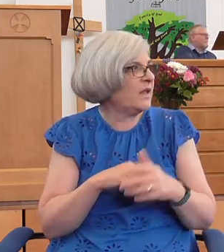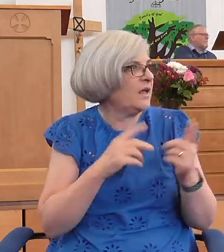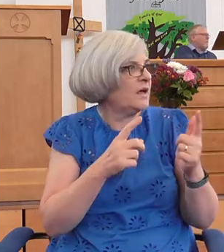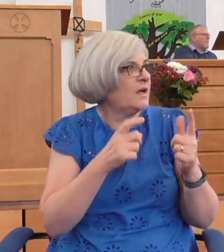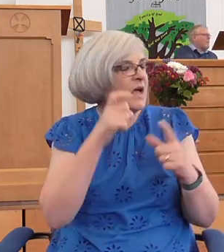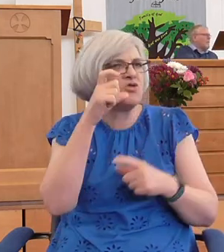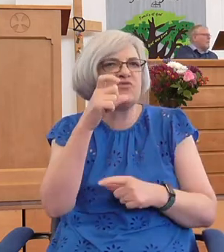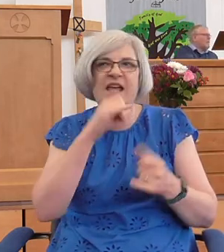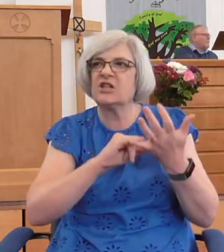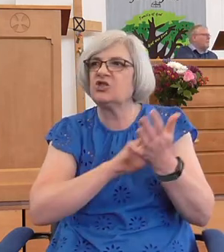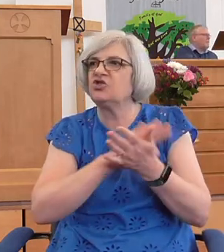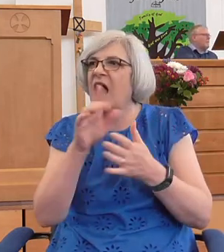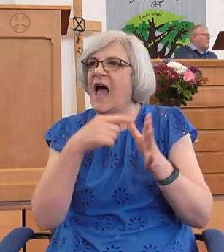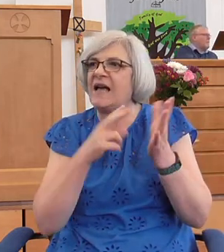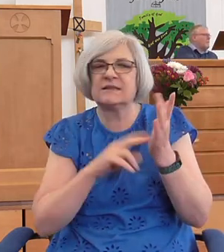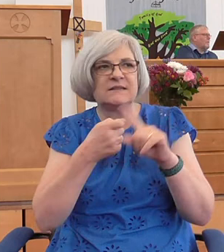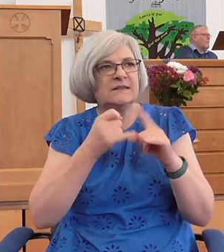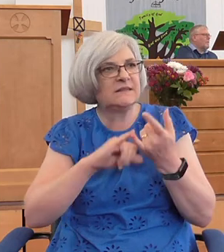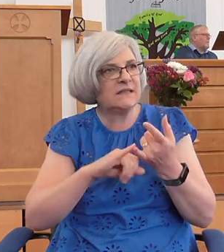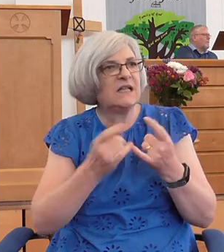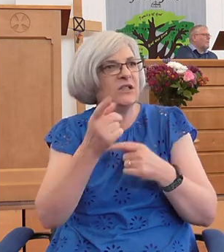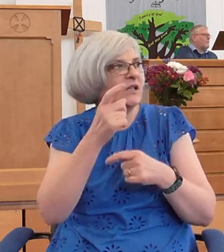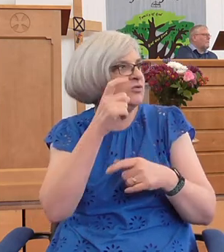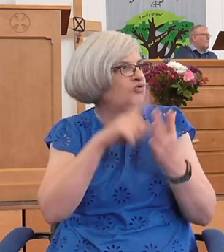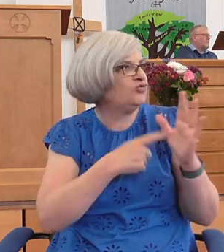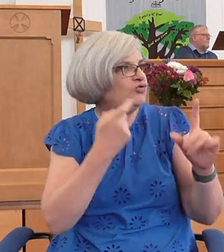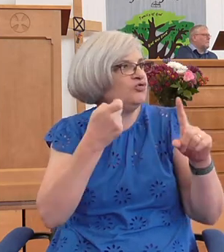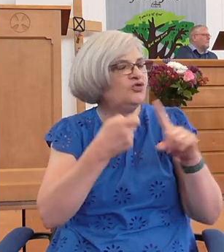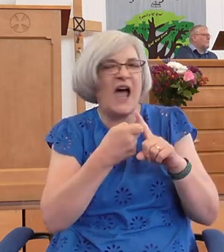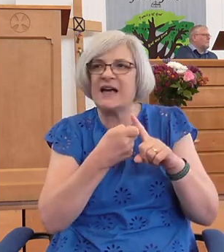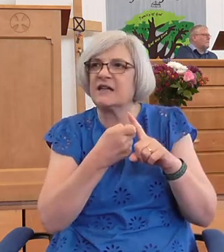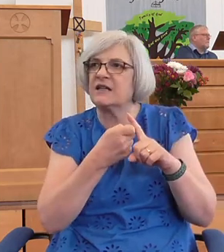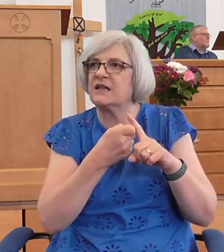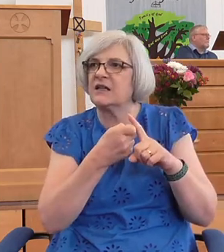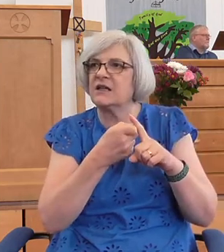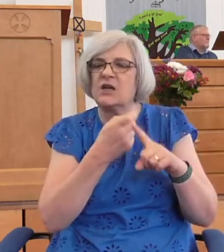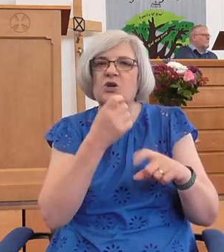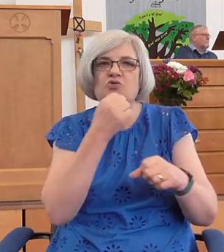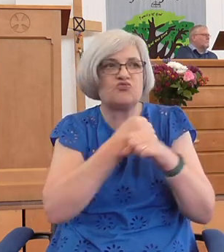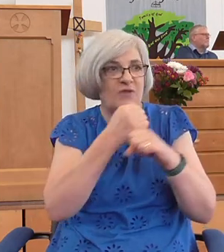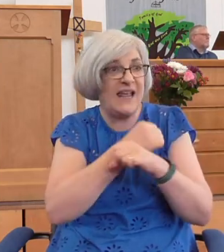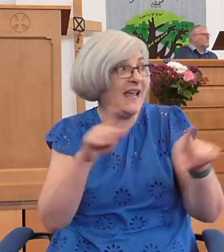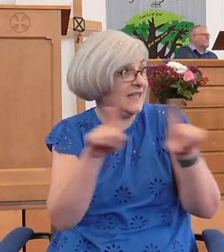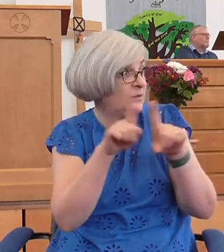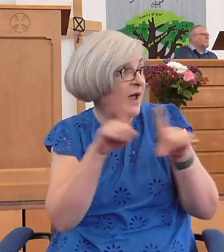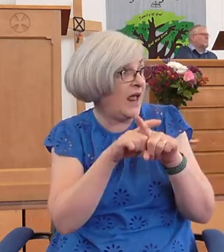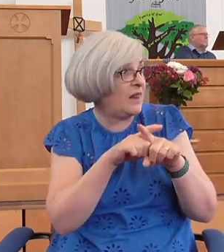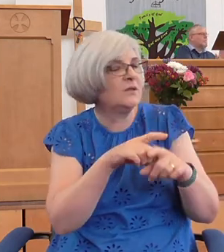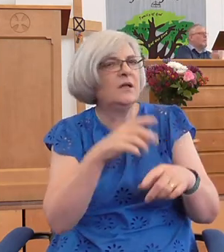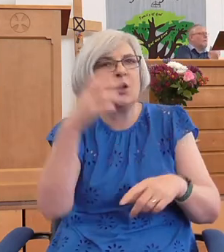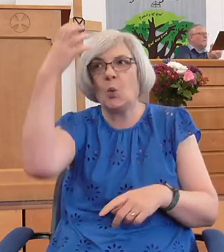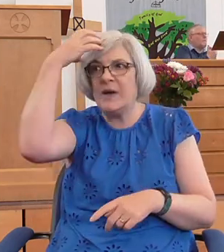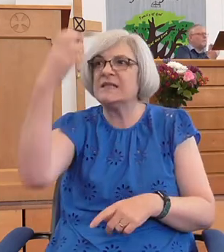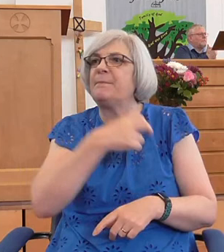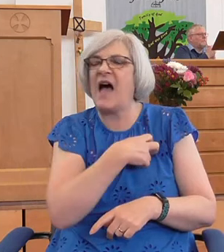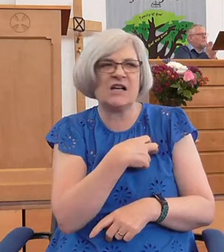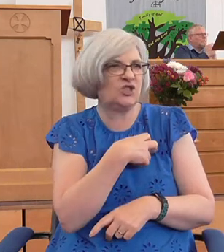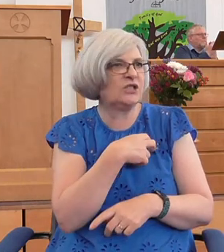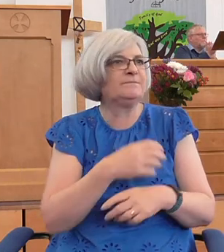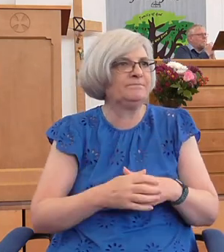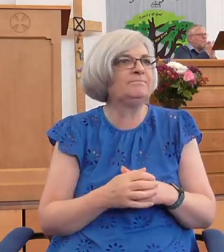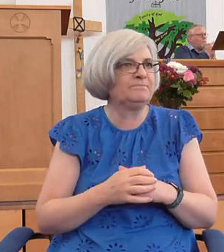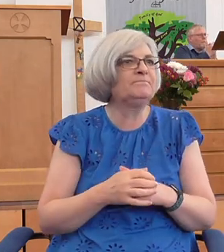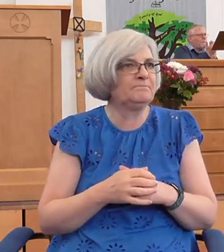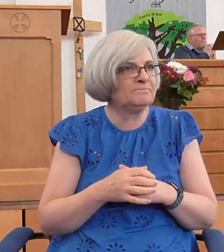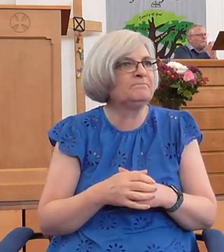Craig Shanks and Jack Gray received their Queen's Badge, which I'm told is the highest award you can get in the BB. So well